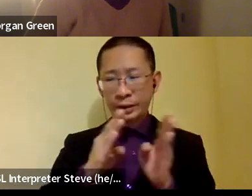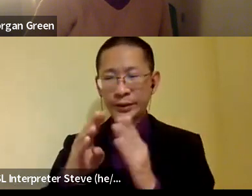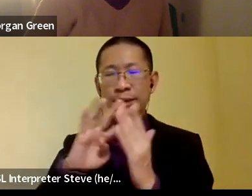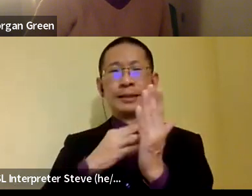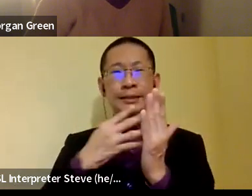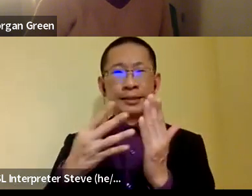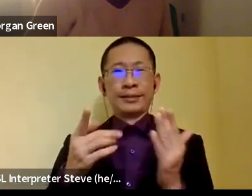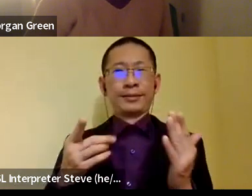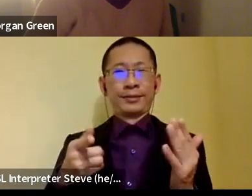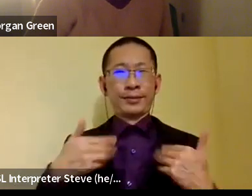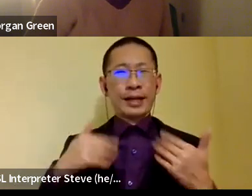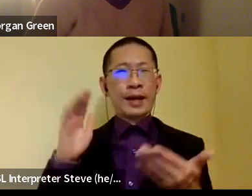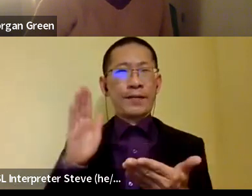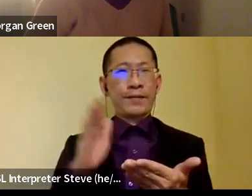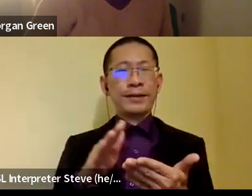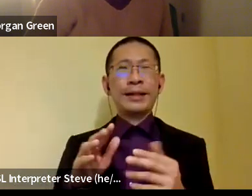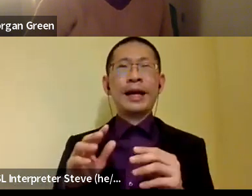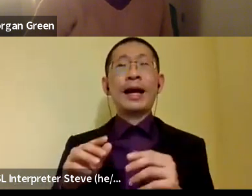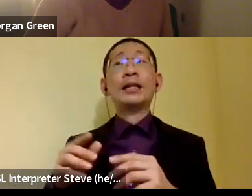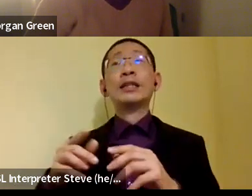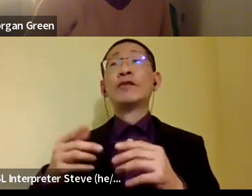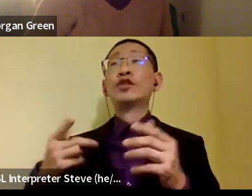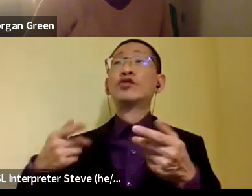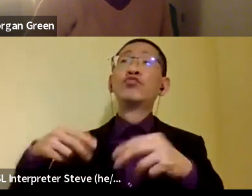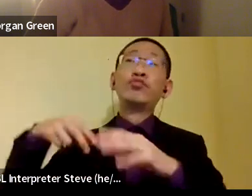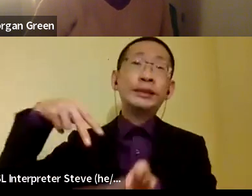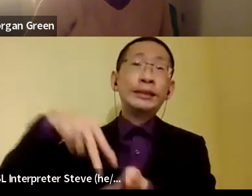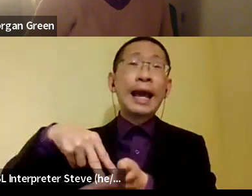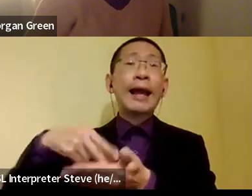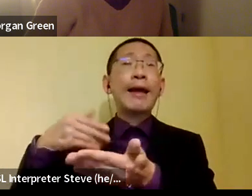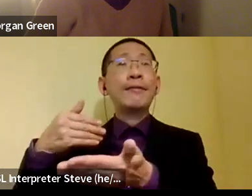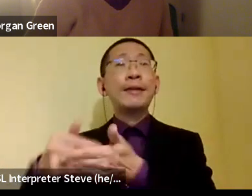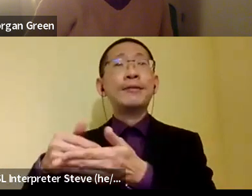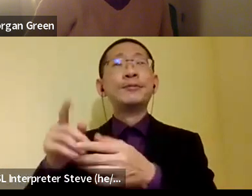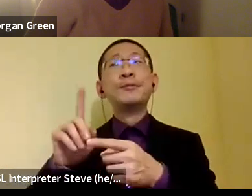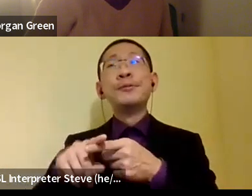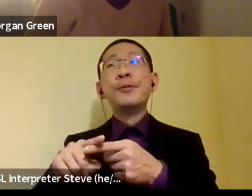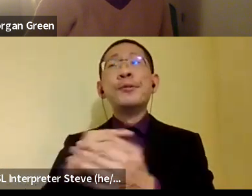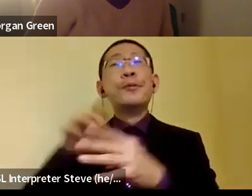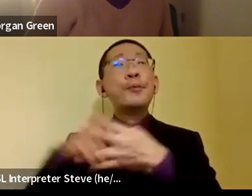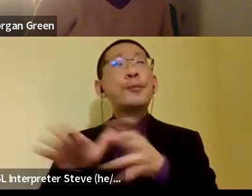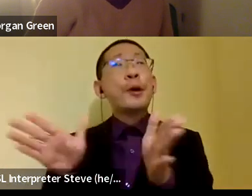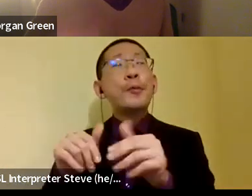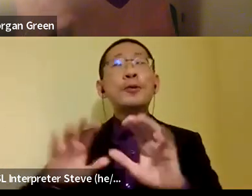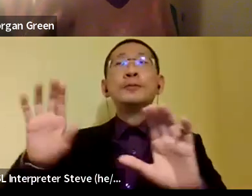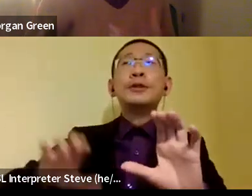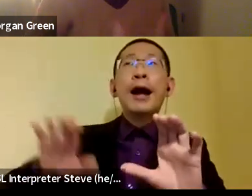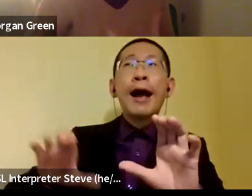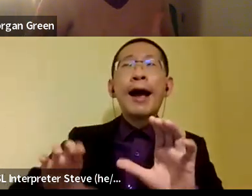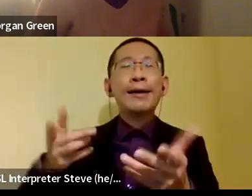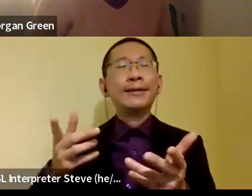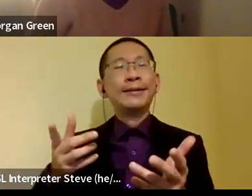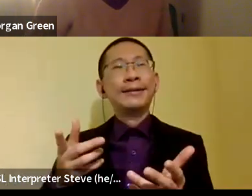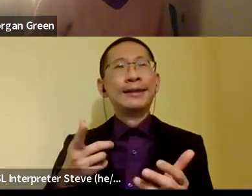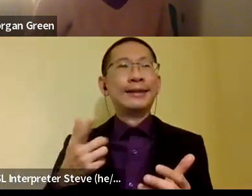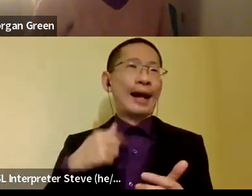the water cooler talk, which like deeply saddens me, but hopefully we'll get back to it. I mean, I was never actually